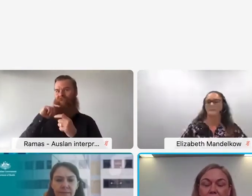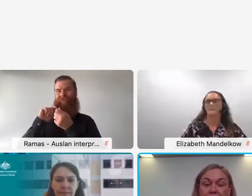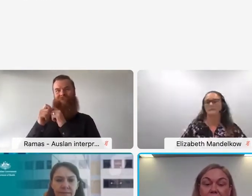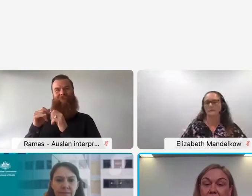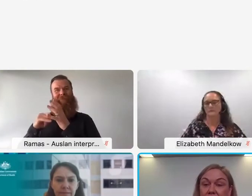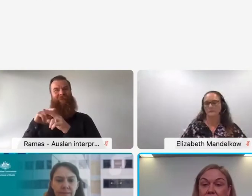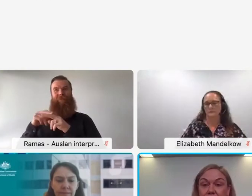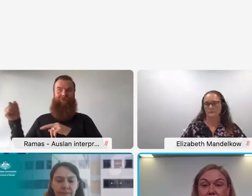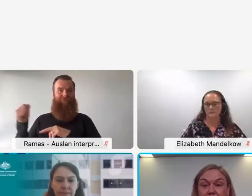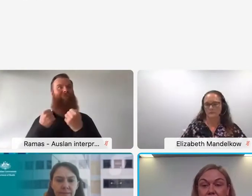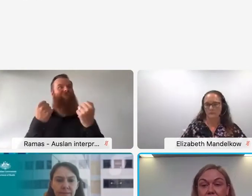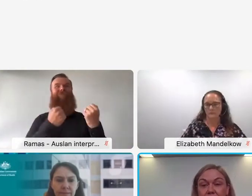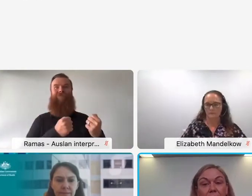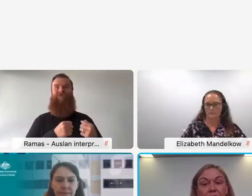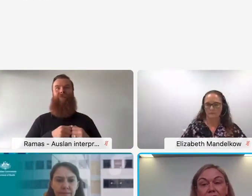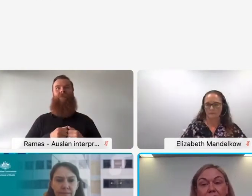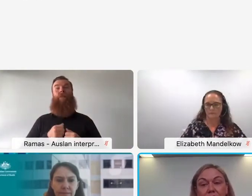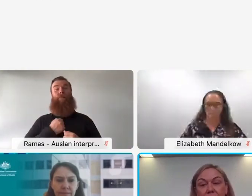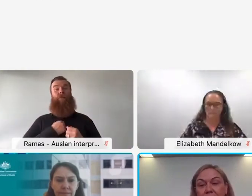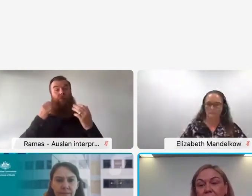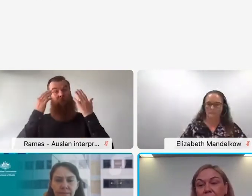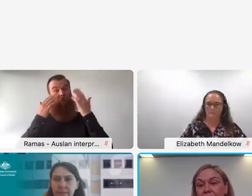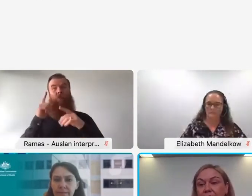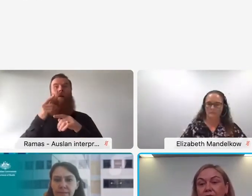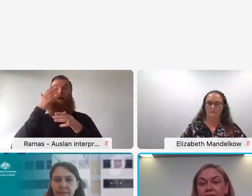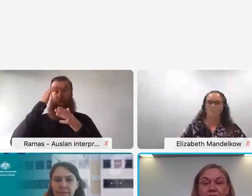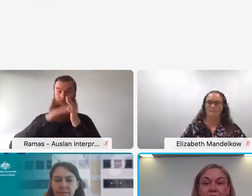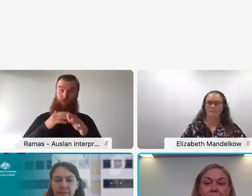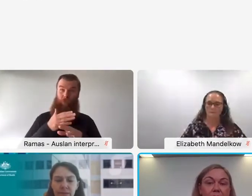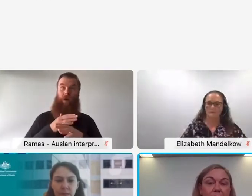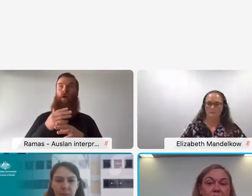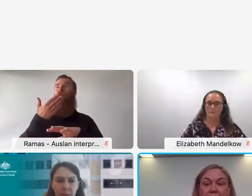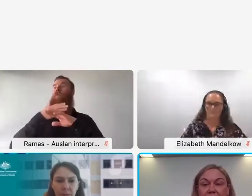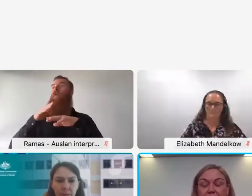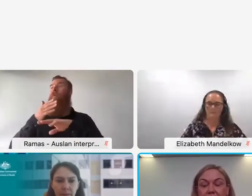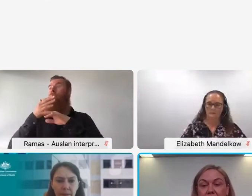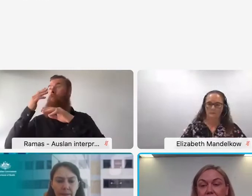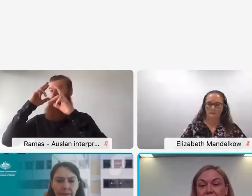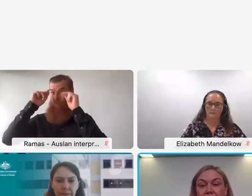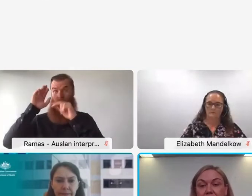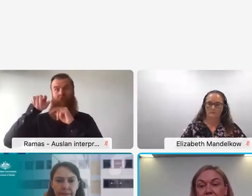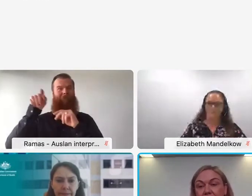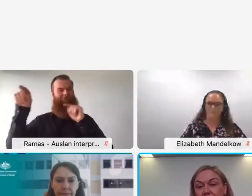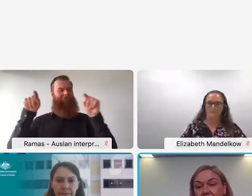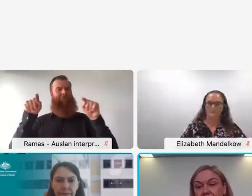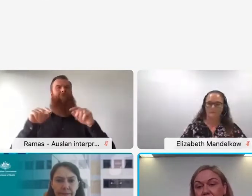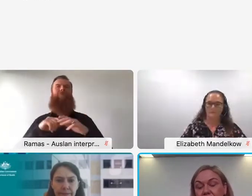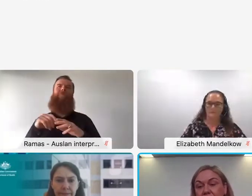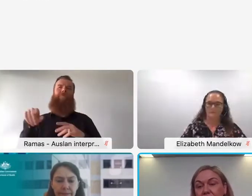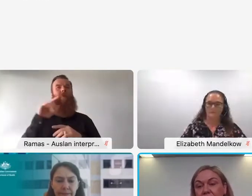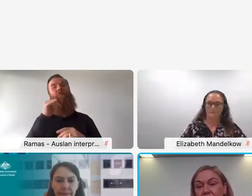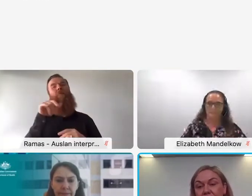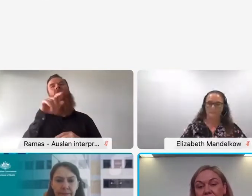move experienced workers from residential care, where you've identified people with great independent